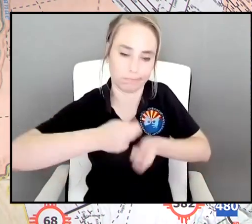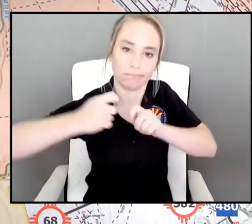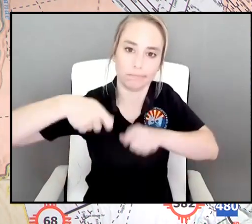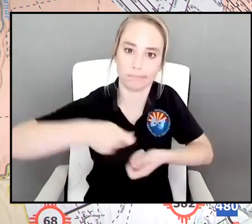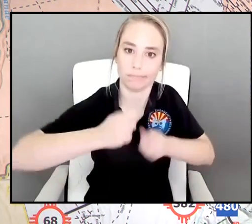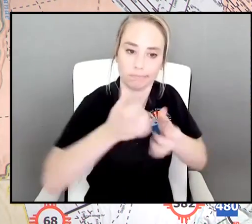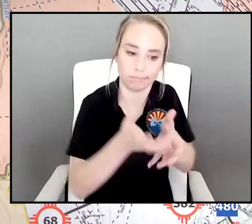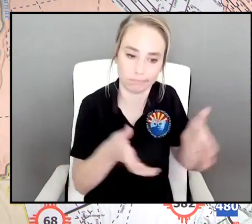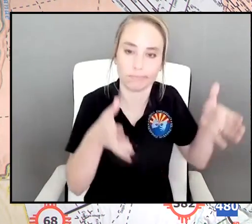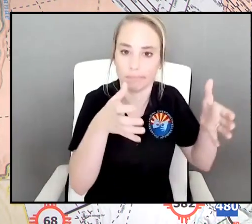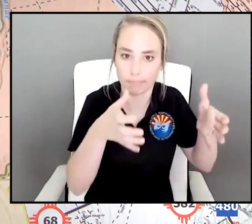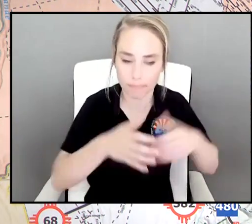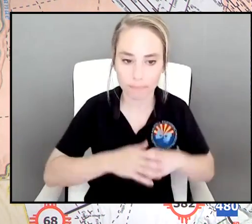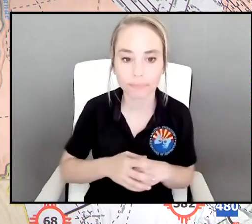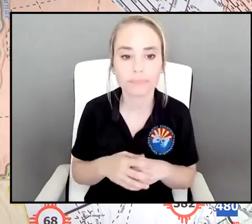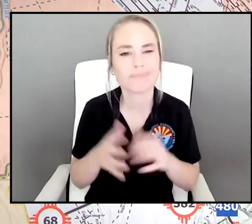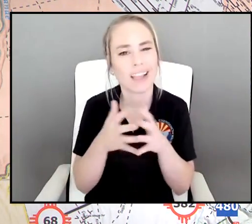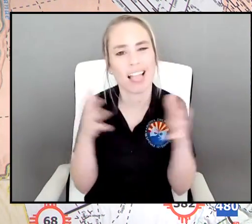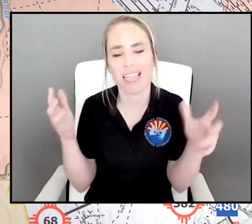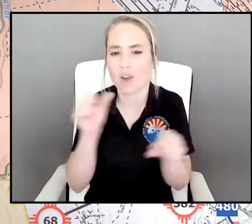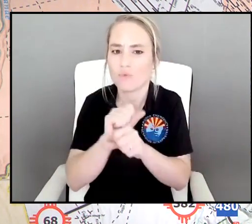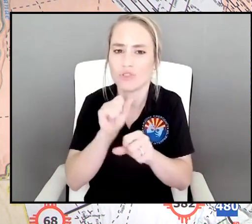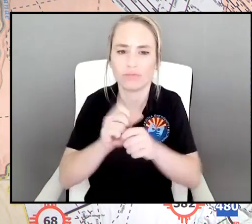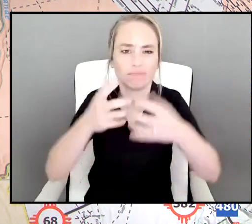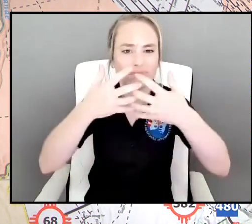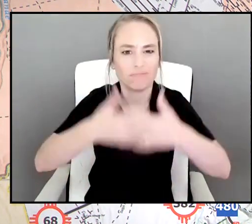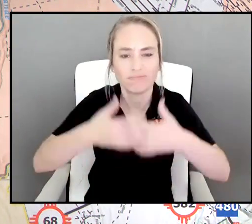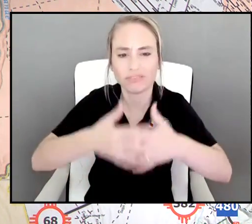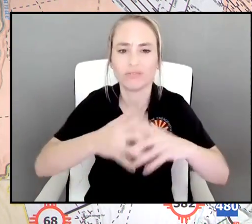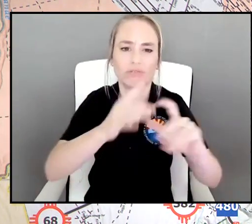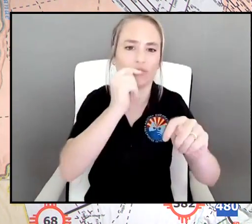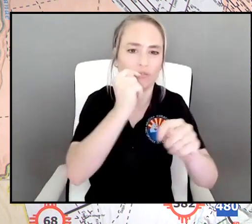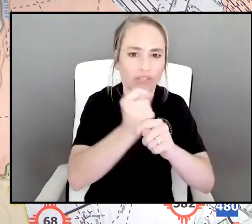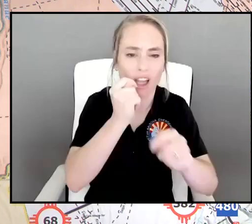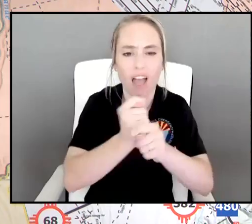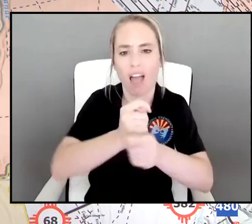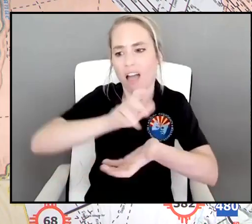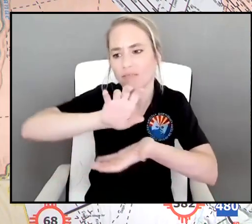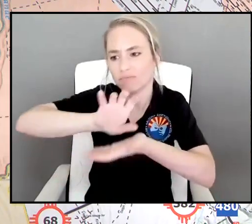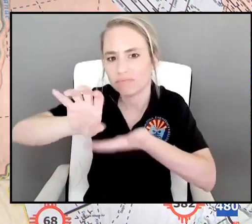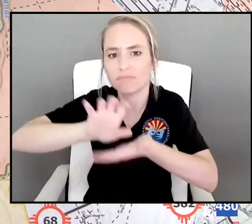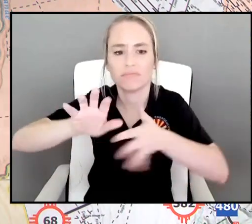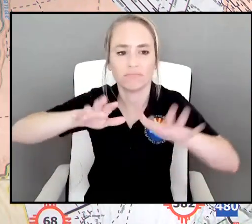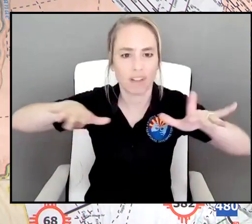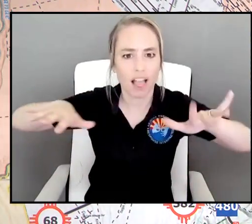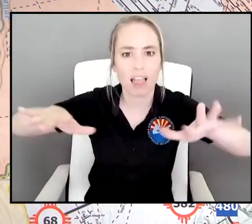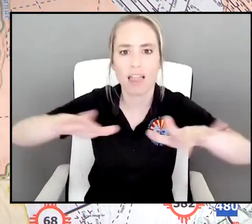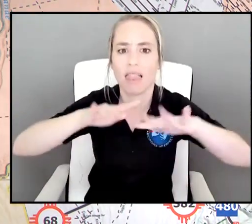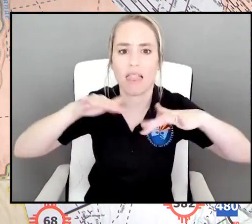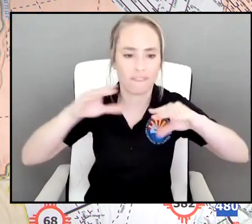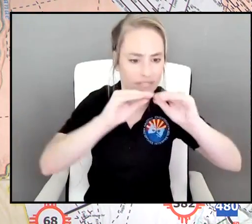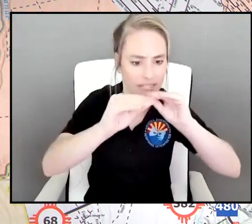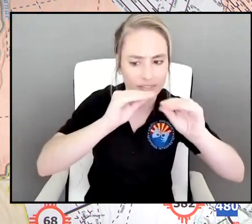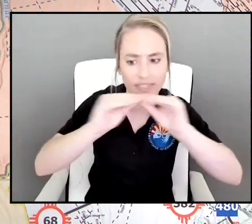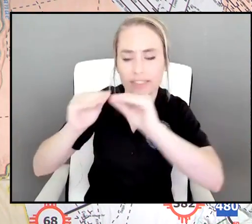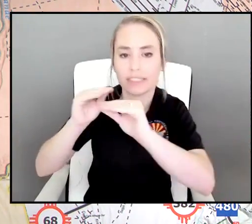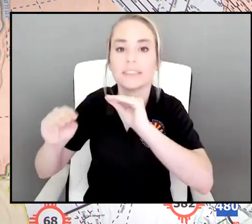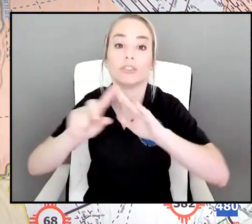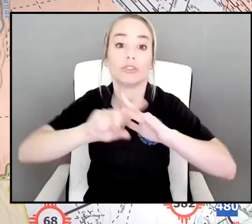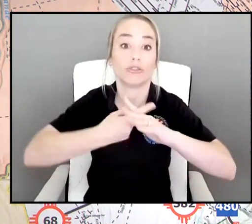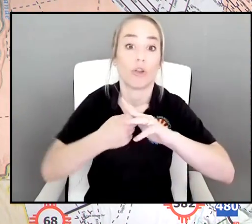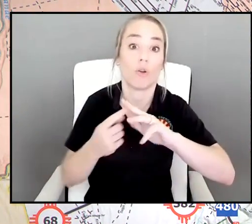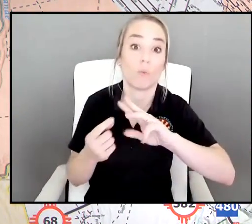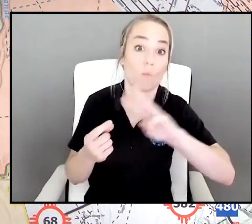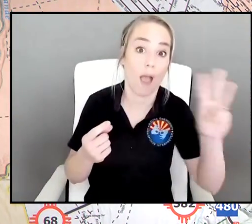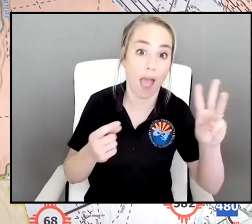got a grader, some dump trucks, excavators, all working on this line, working from the west to the east. And